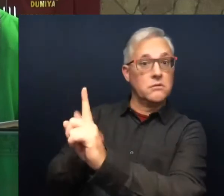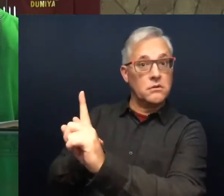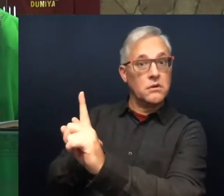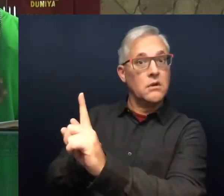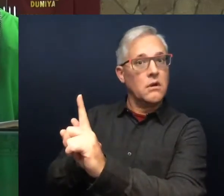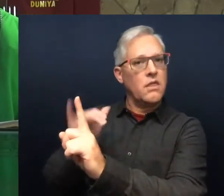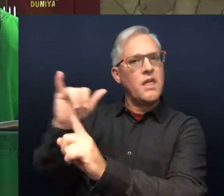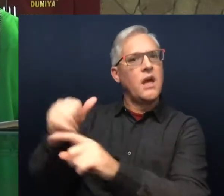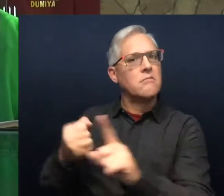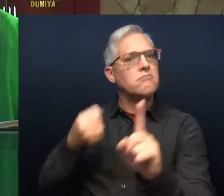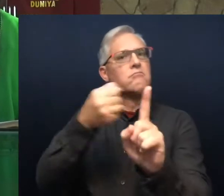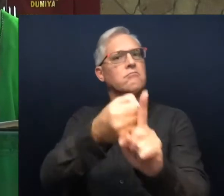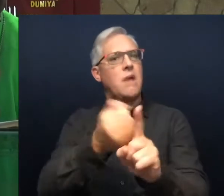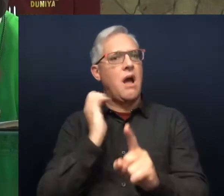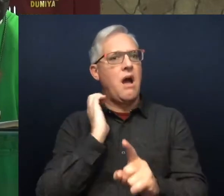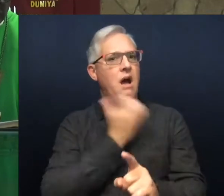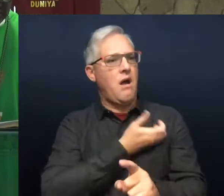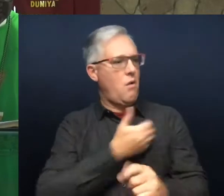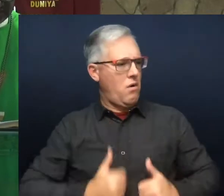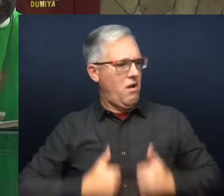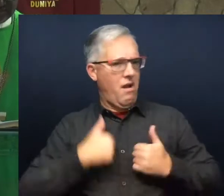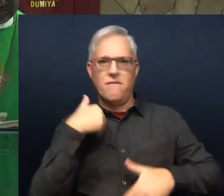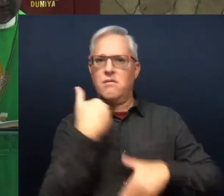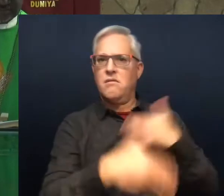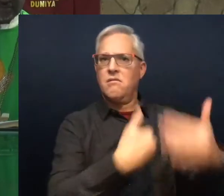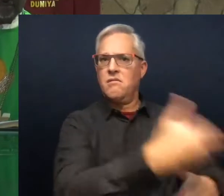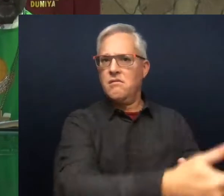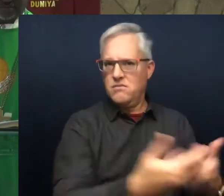implications for how we live our lives in the world.